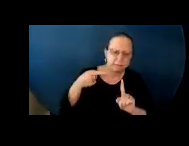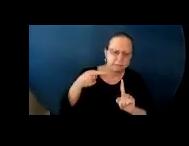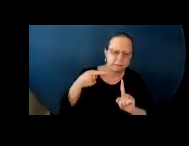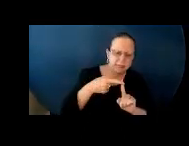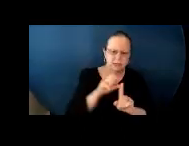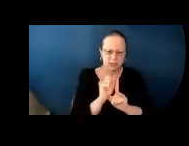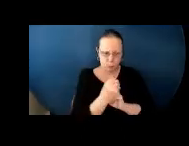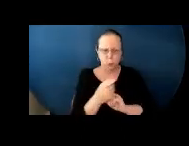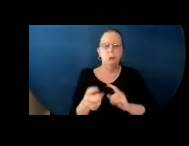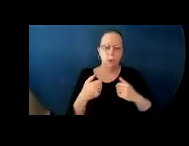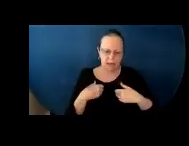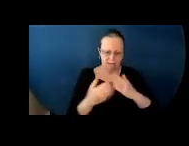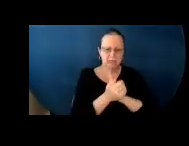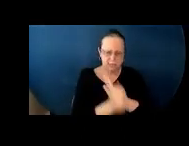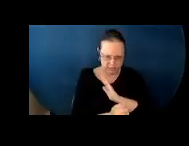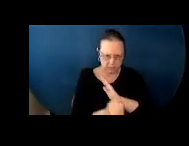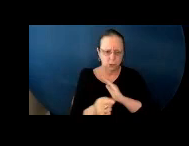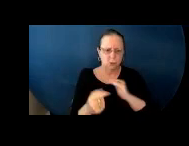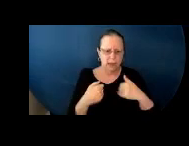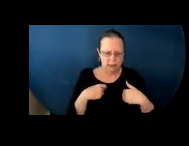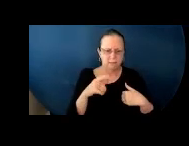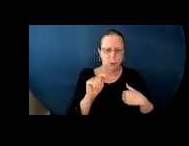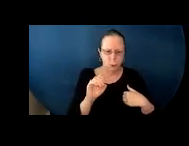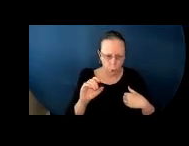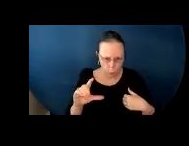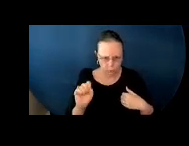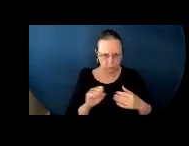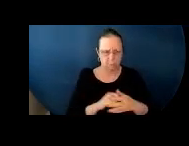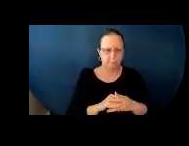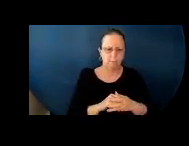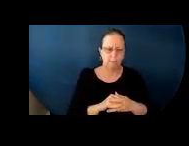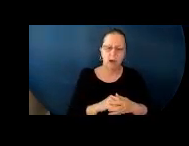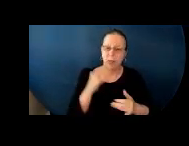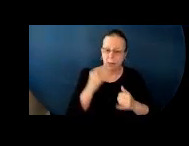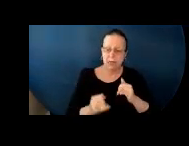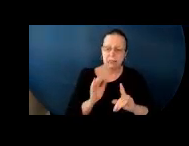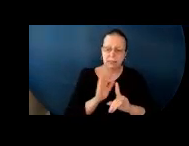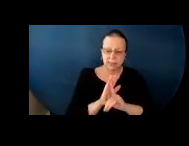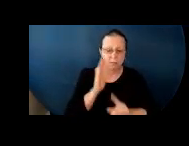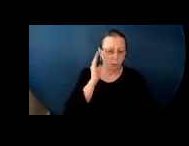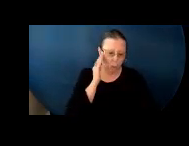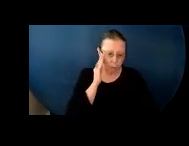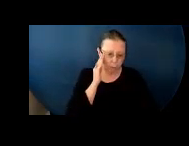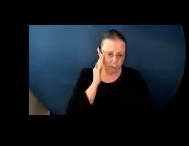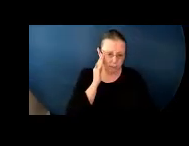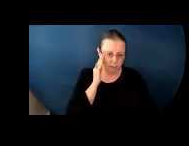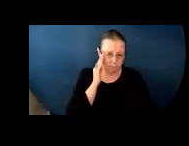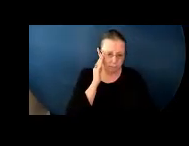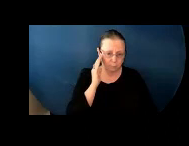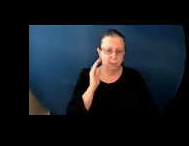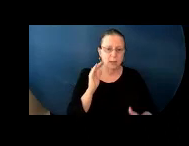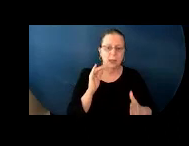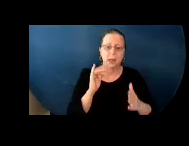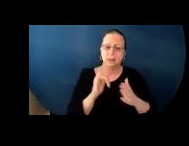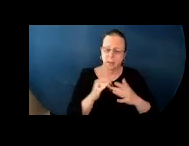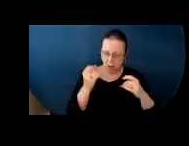got the skills, you've got the tools in your toolbox. And then lastly, self-awareness, which is just understanding your own strengths,